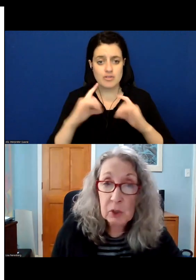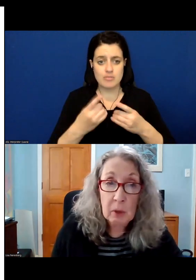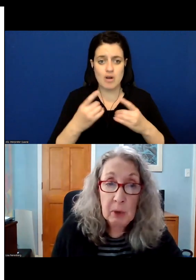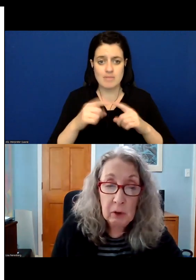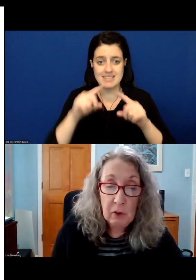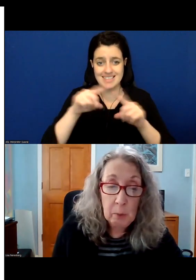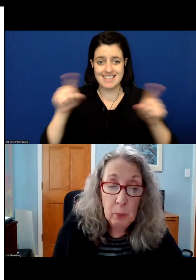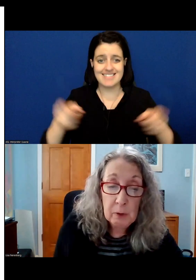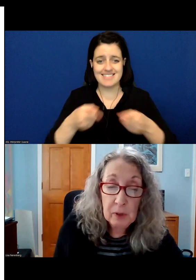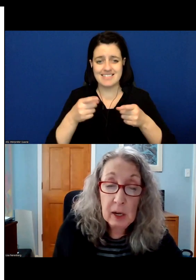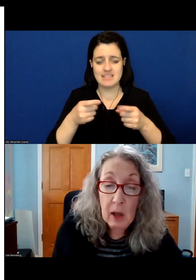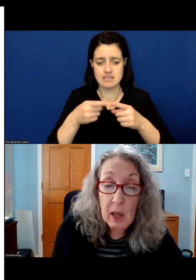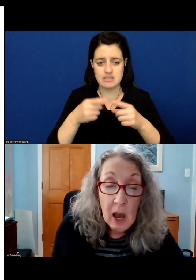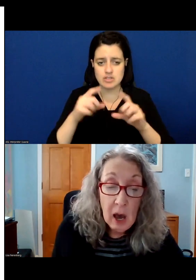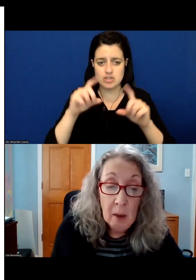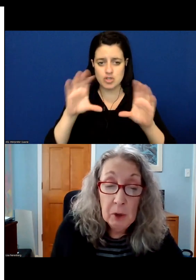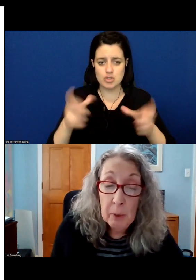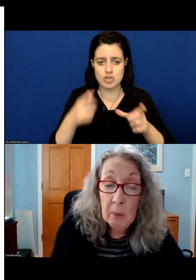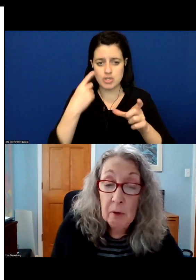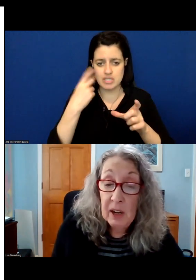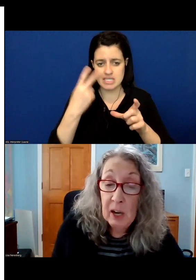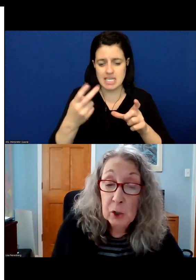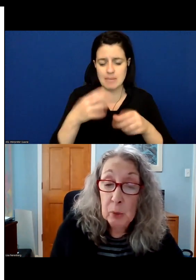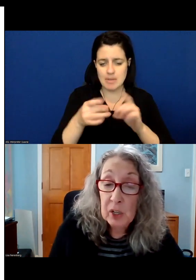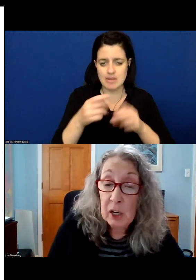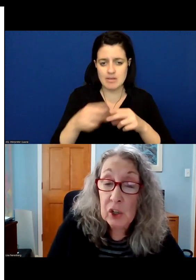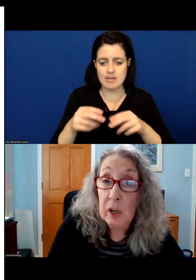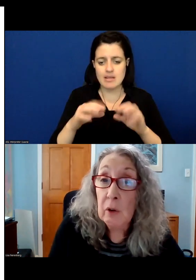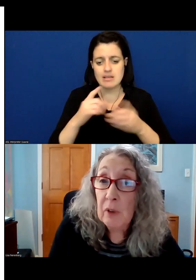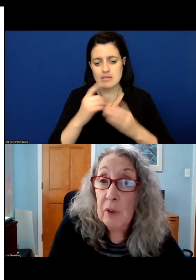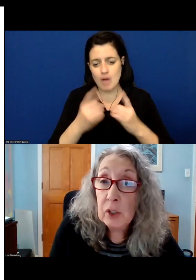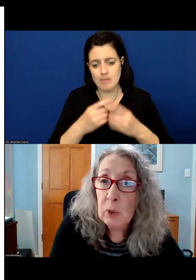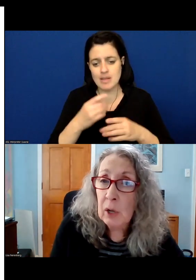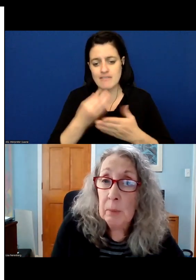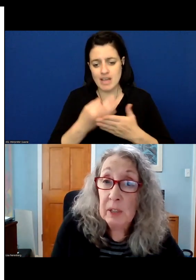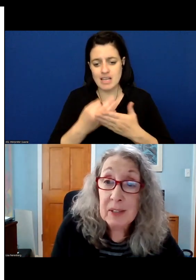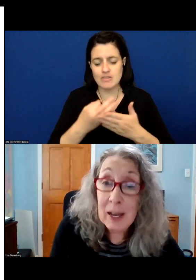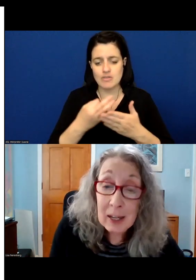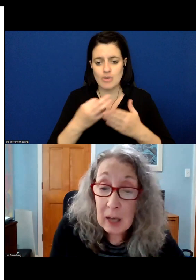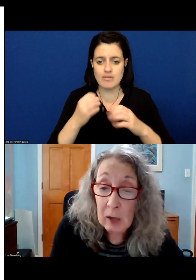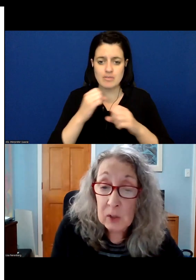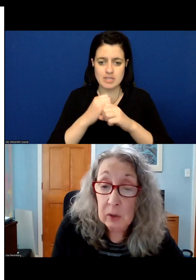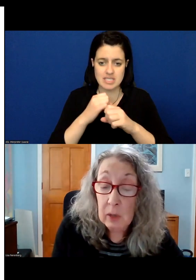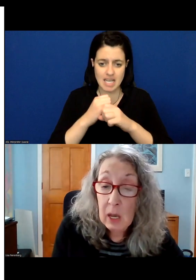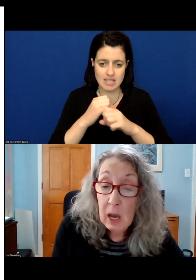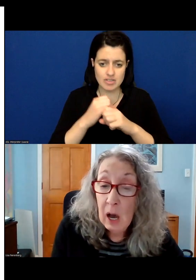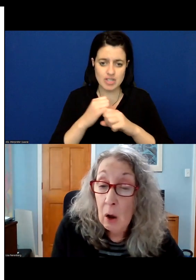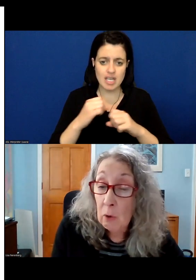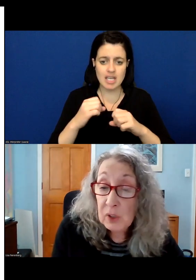circle, I'm just going to mention very briefly, the Department of Financial Protection and Innovation, which I believe is not on the